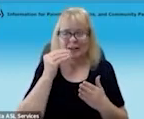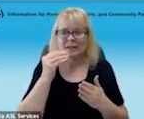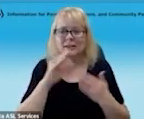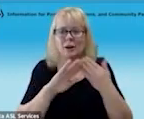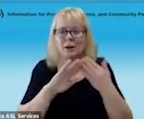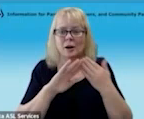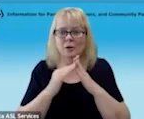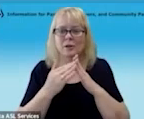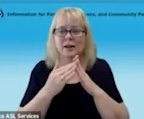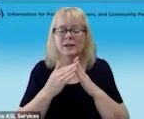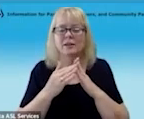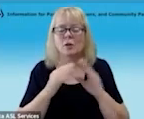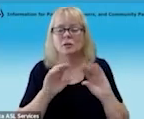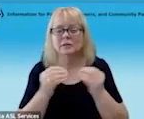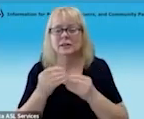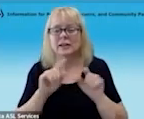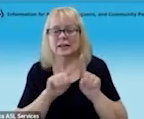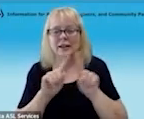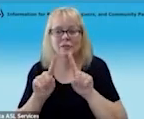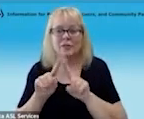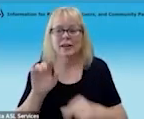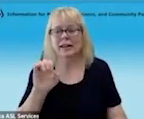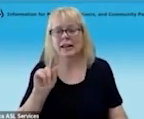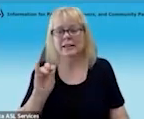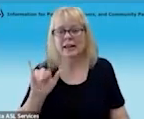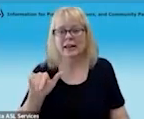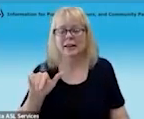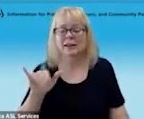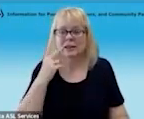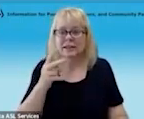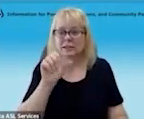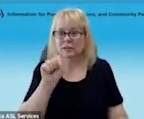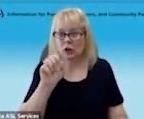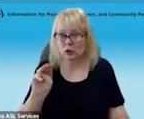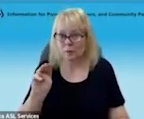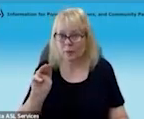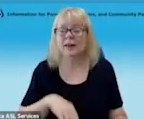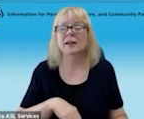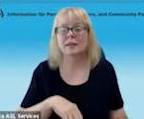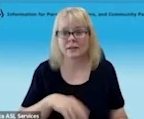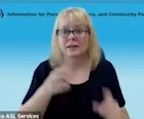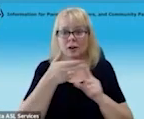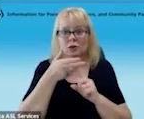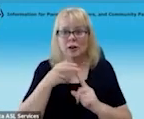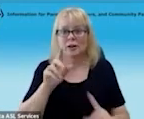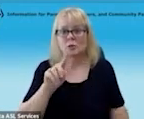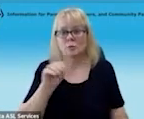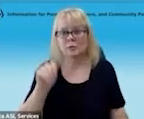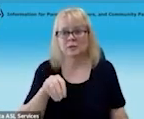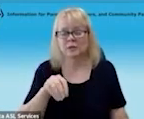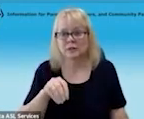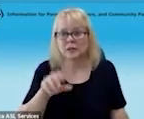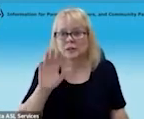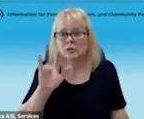And so now we can see that we have 24% learning from community-based